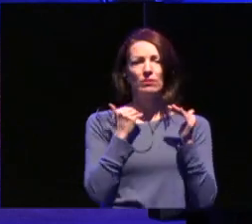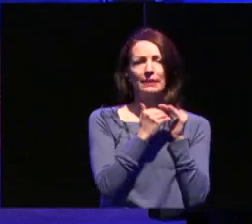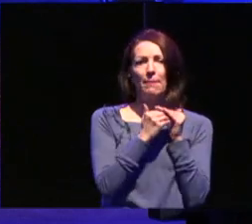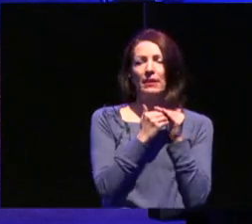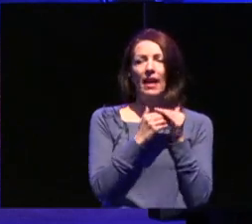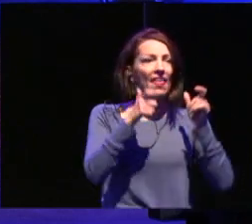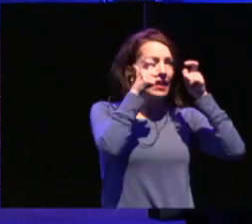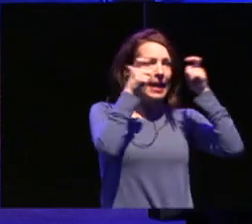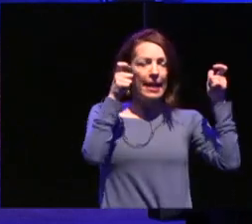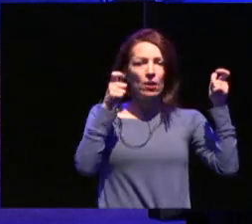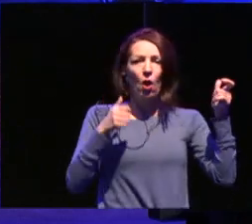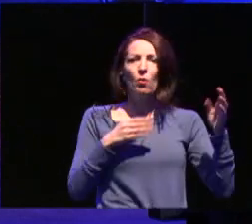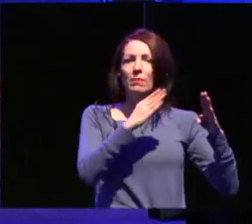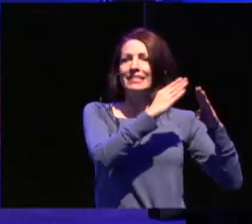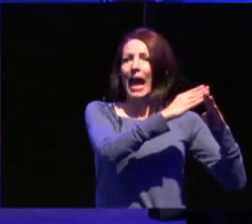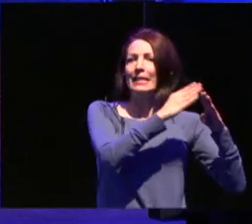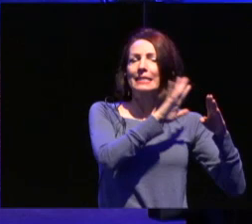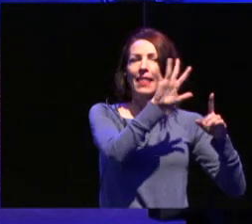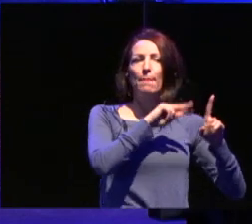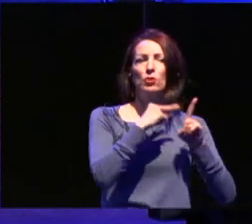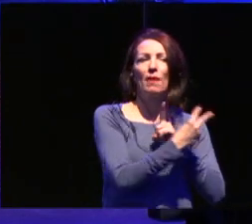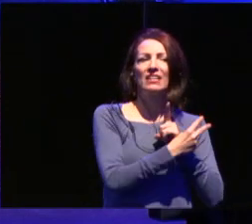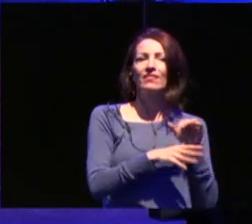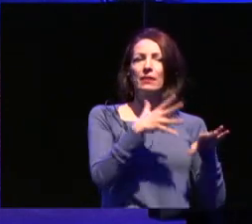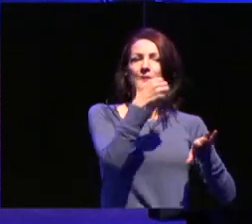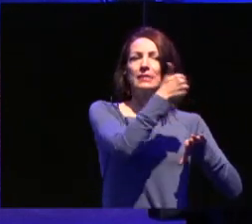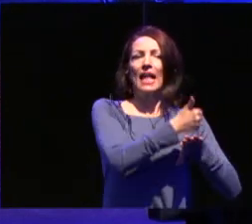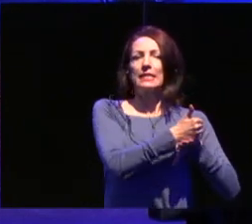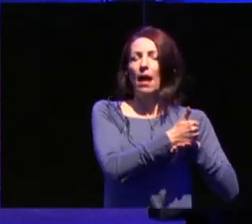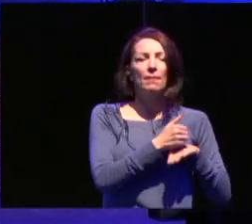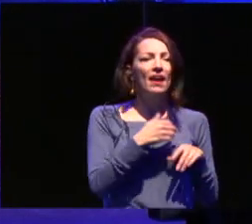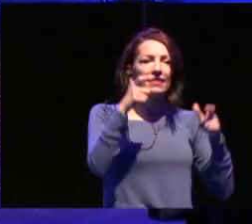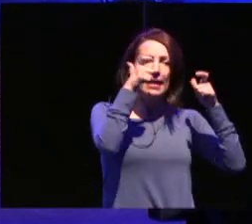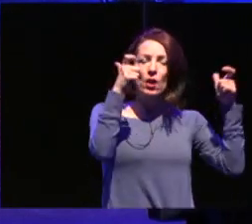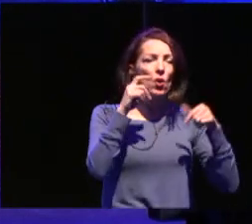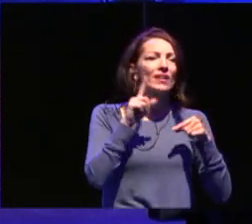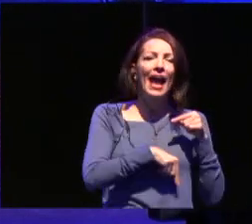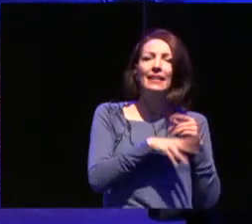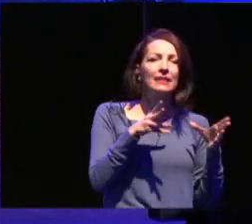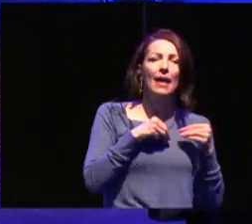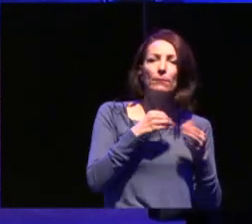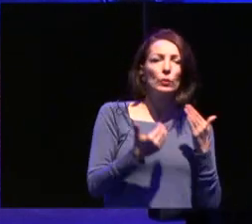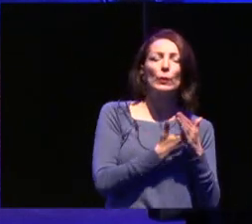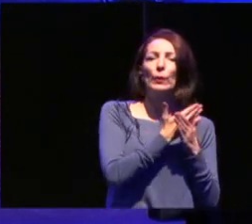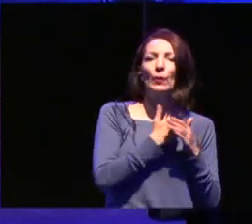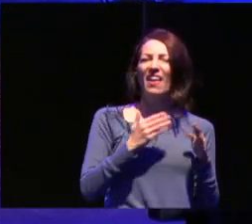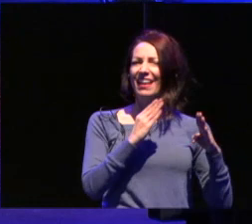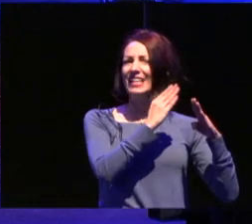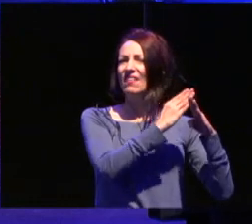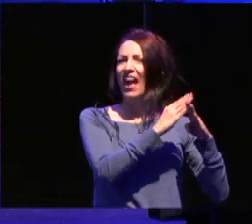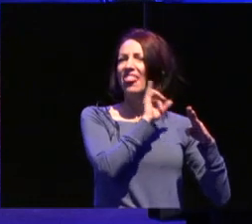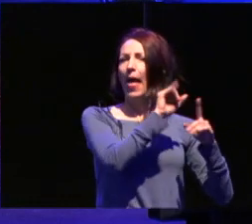then the egoic perception seeks to protect that particular perception because the ego doesn't know anything outside of that, and then they end up defending that